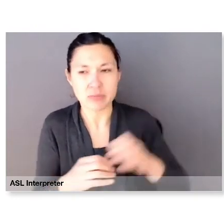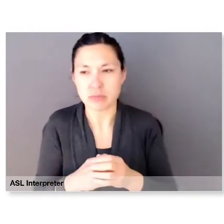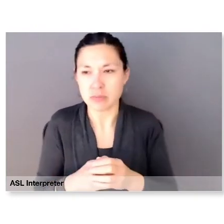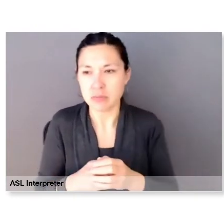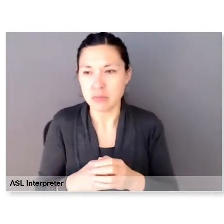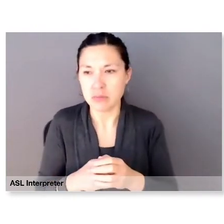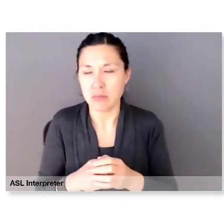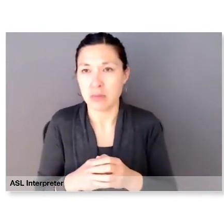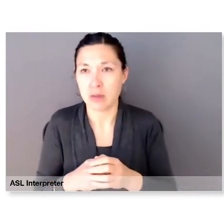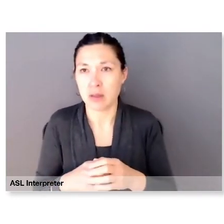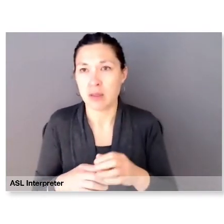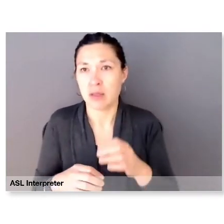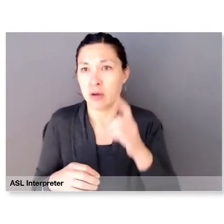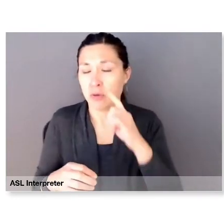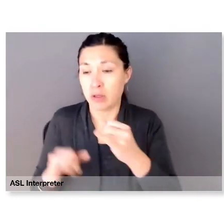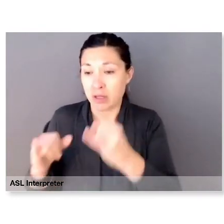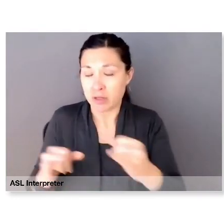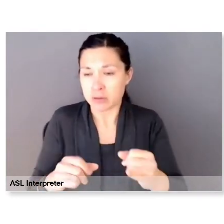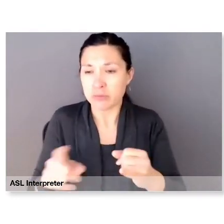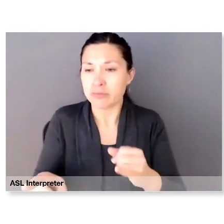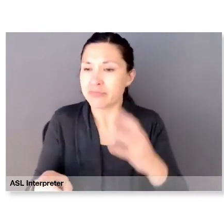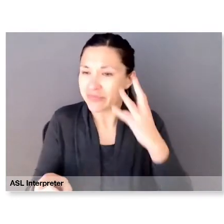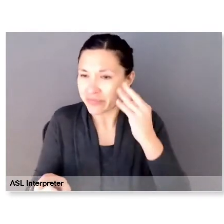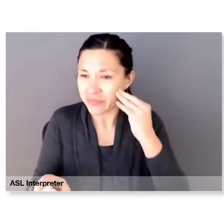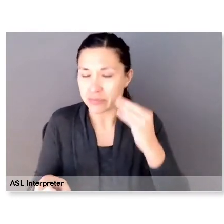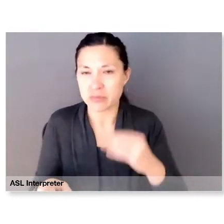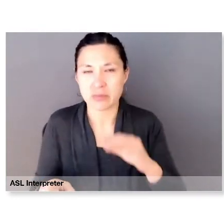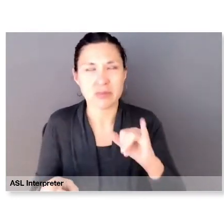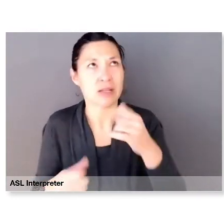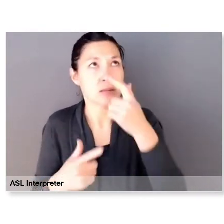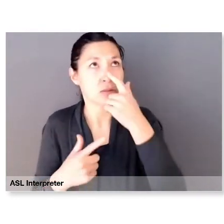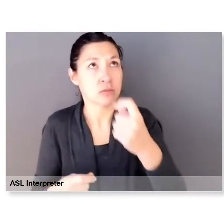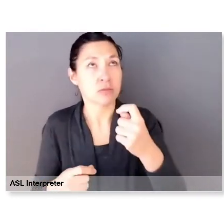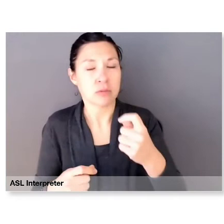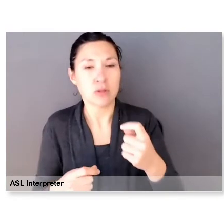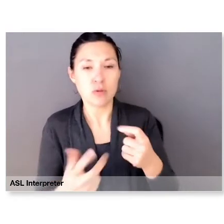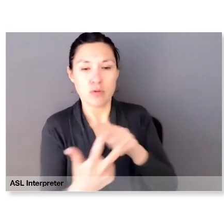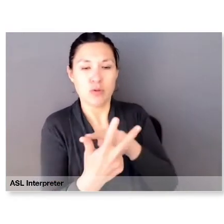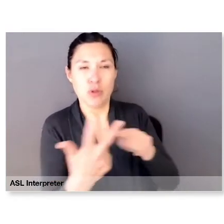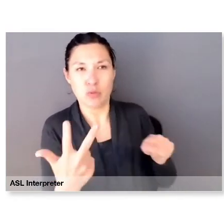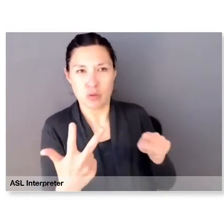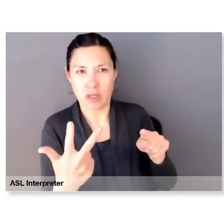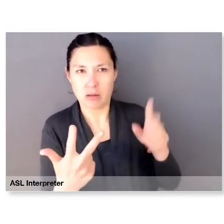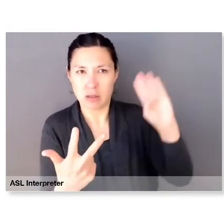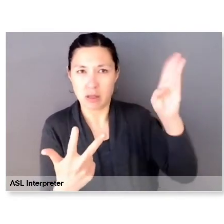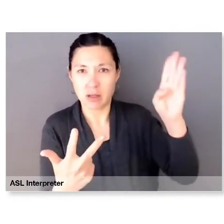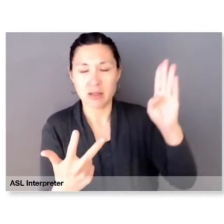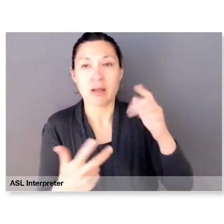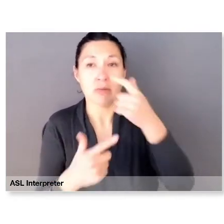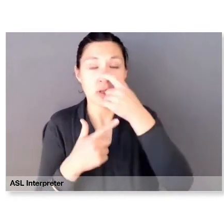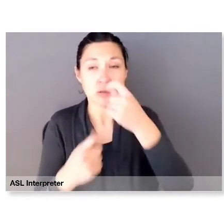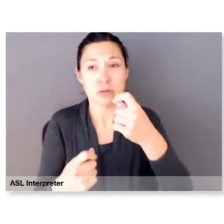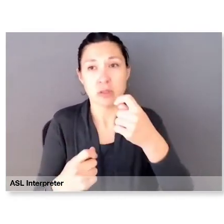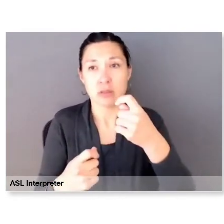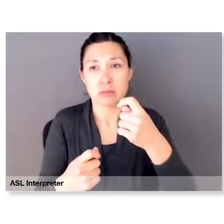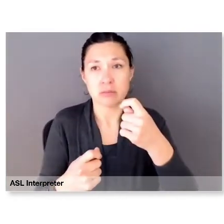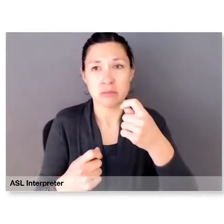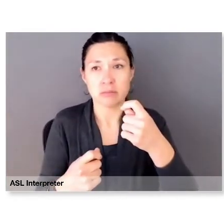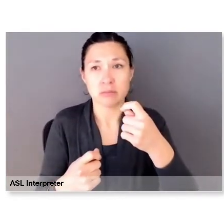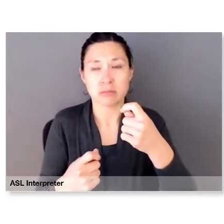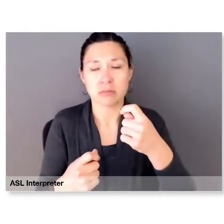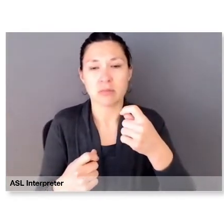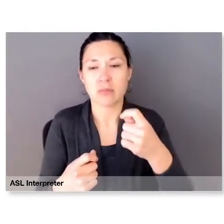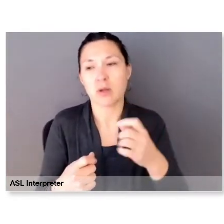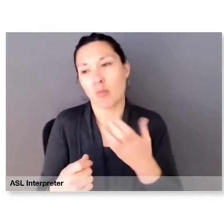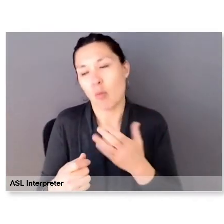level of the individual, I think it's been interesting in all three of the talks that we saw, that there's this interesting tension that it brings up both concerns